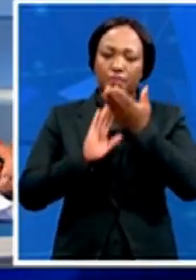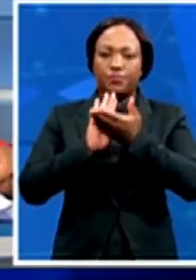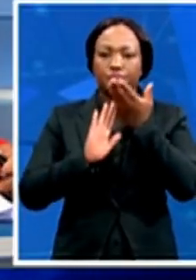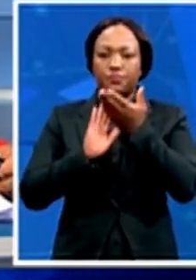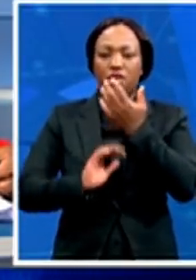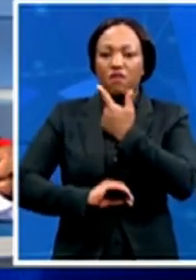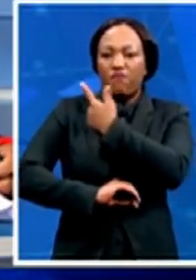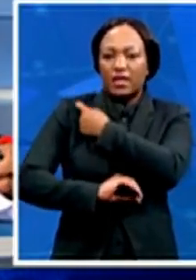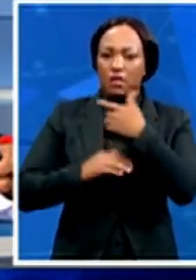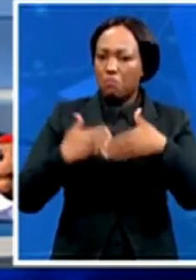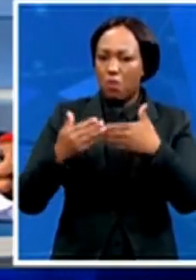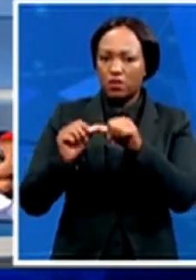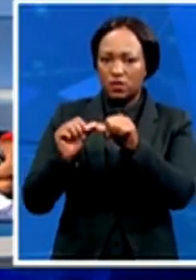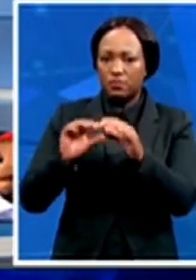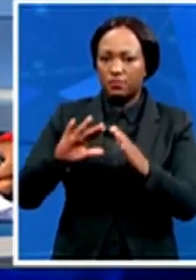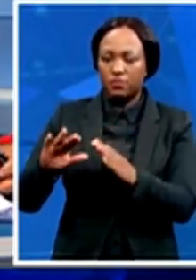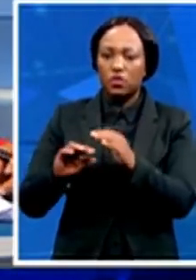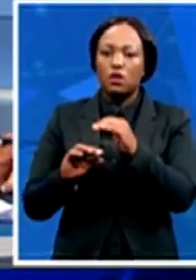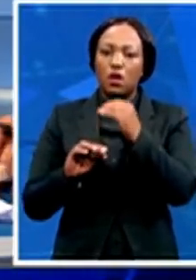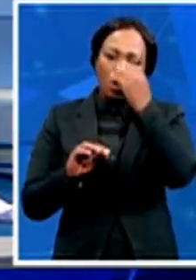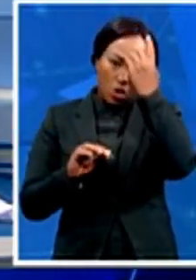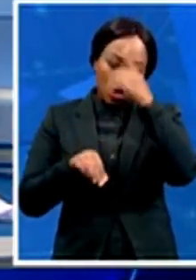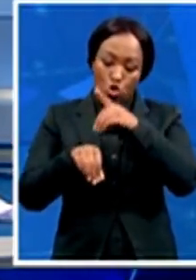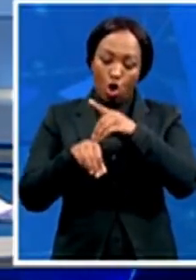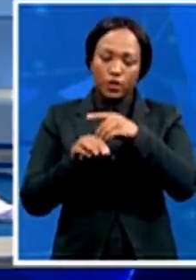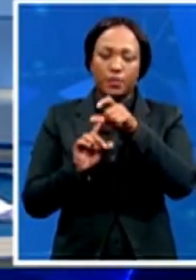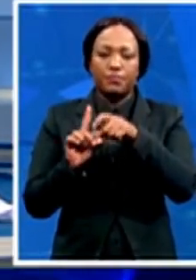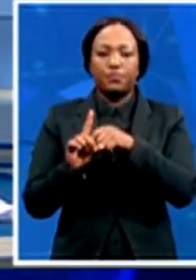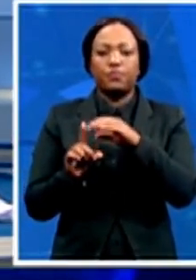Tutu talking there about vaccine supply constraints. But let's take you